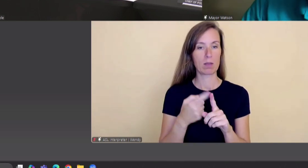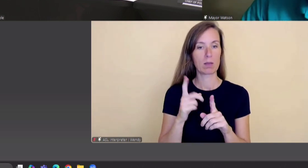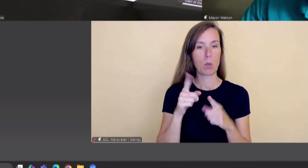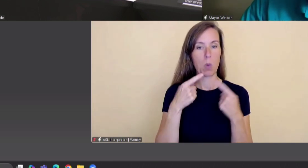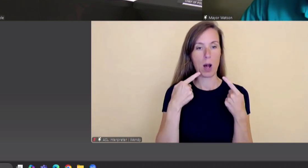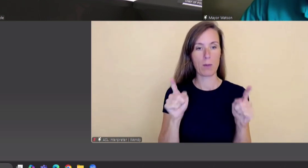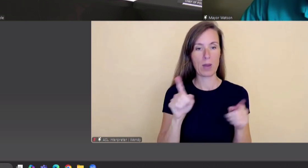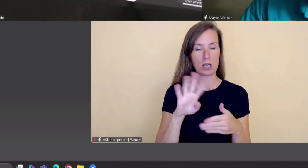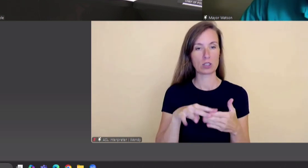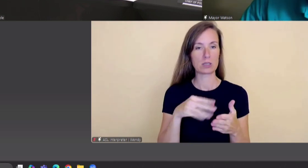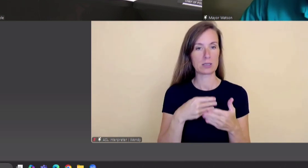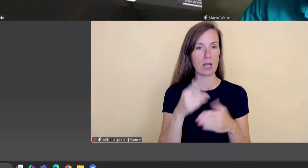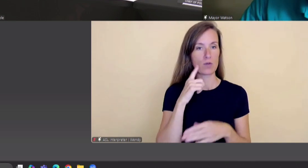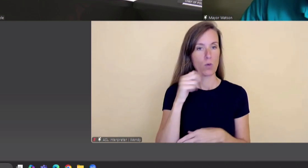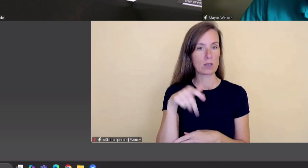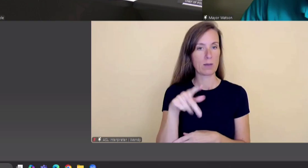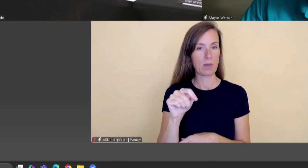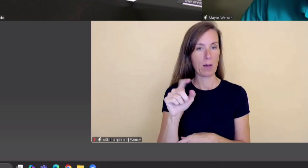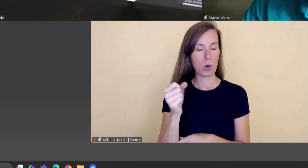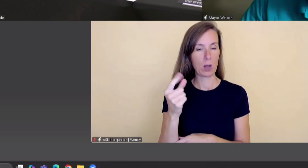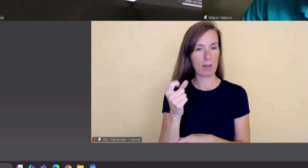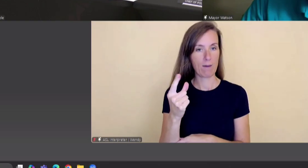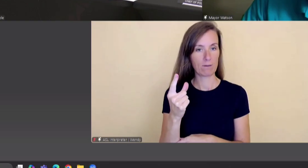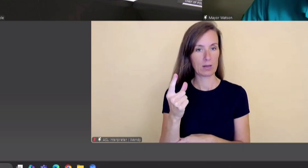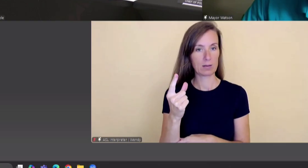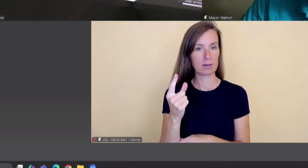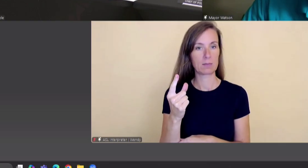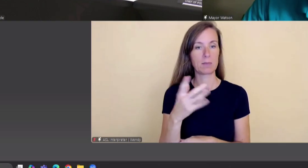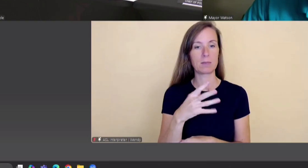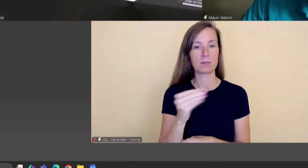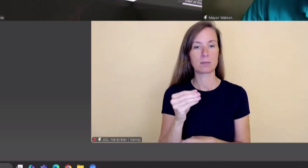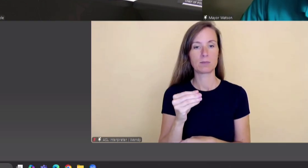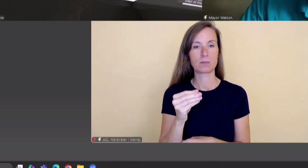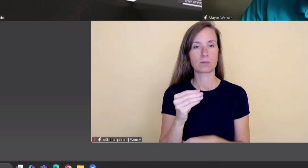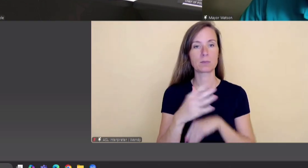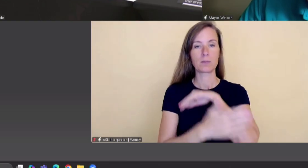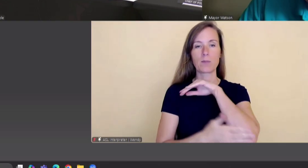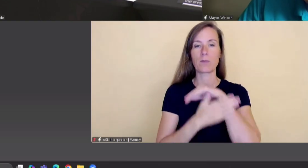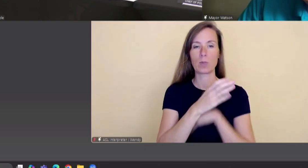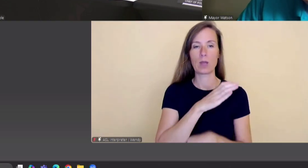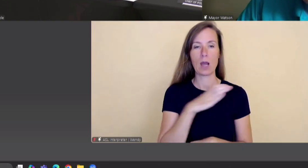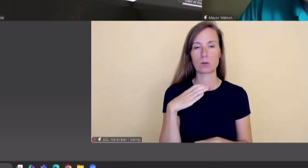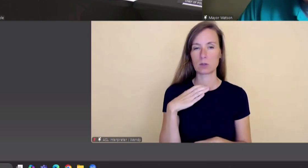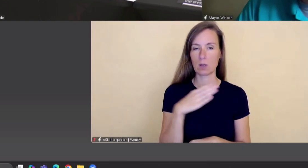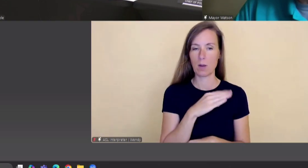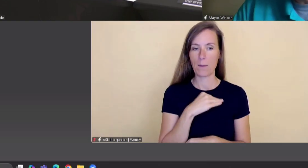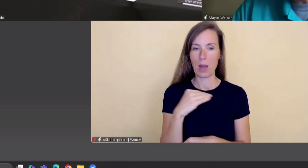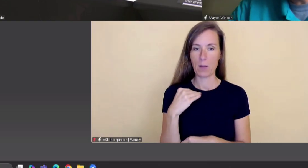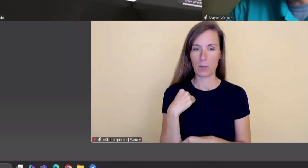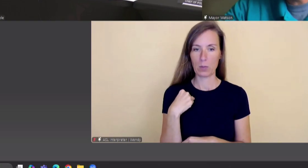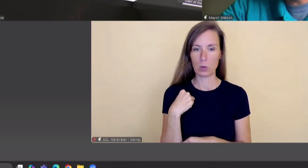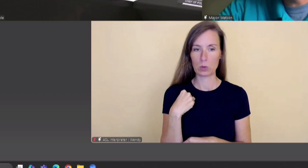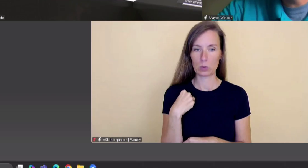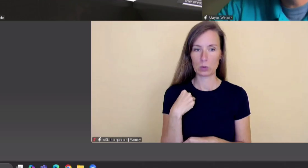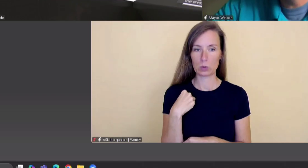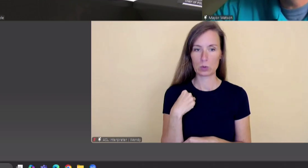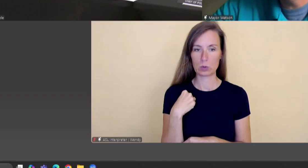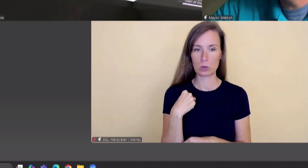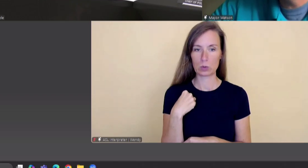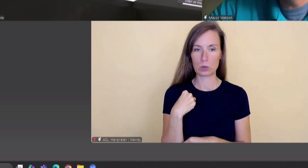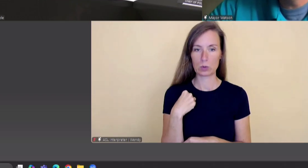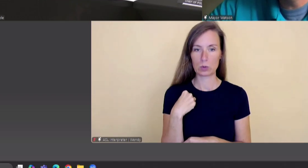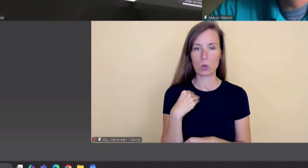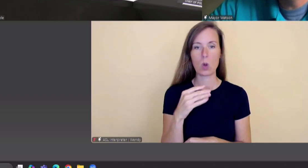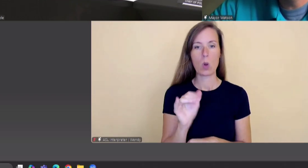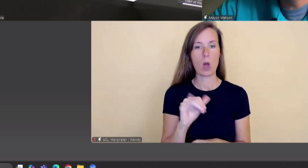and I think the county council members, the other one that I had, we also have the third